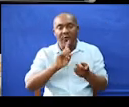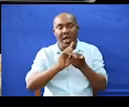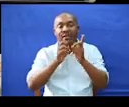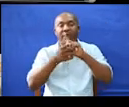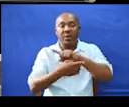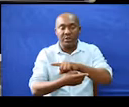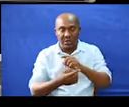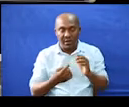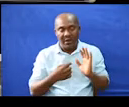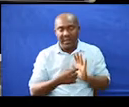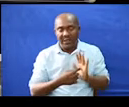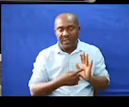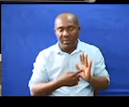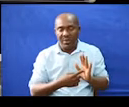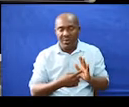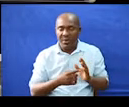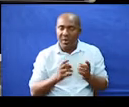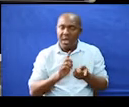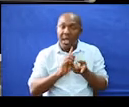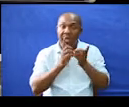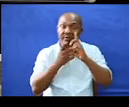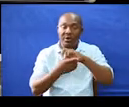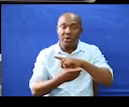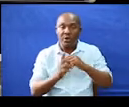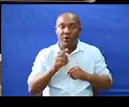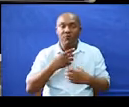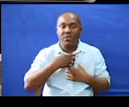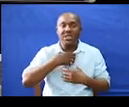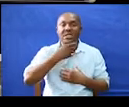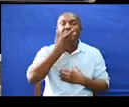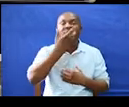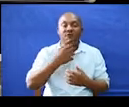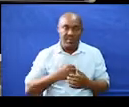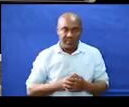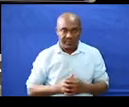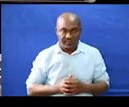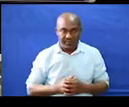the evolution of long-necked giraffe.